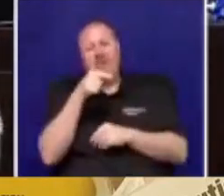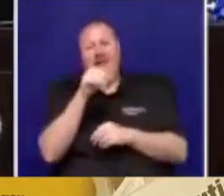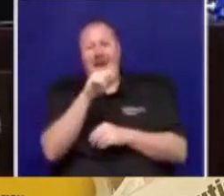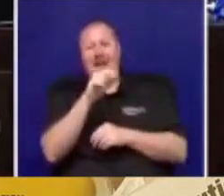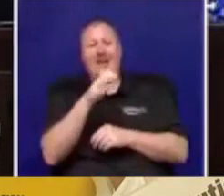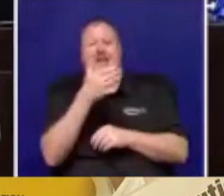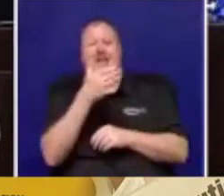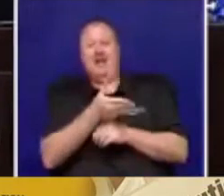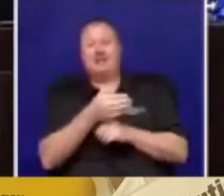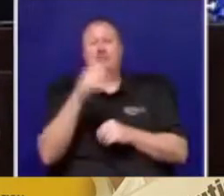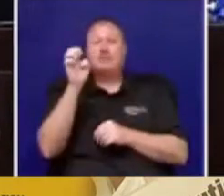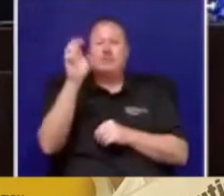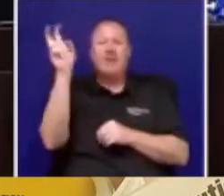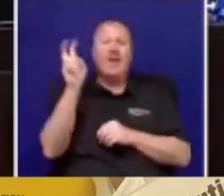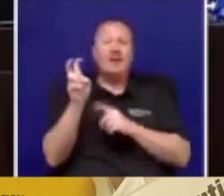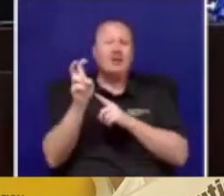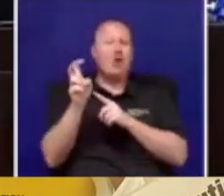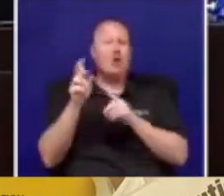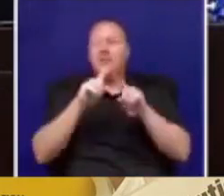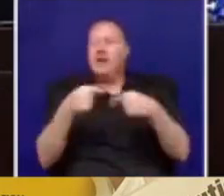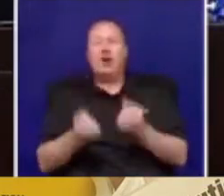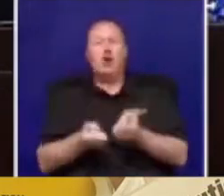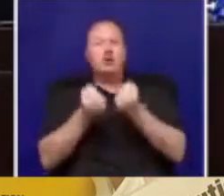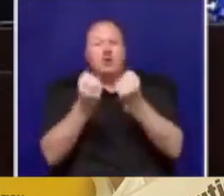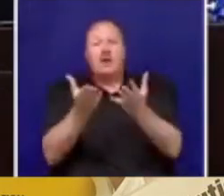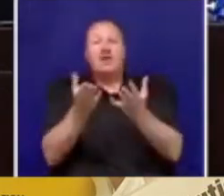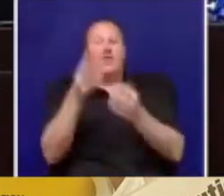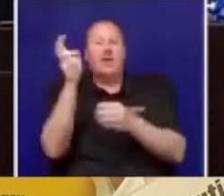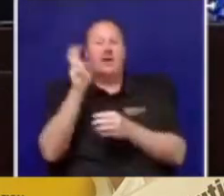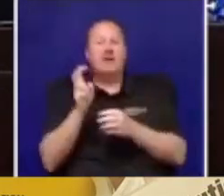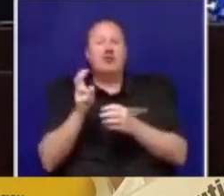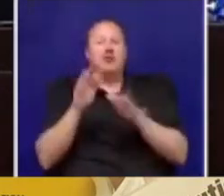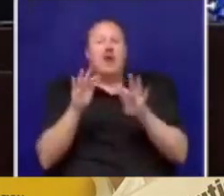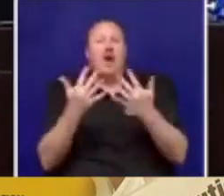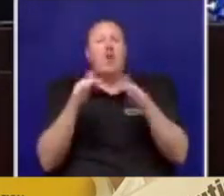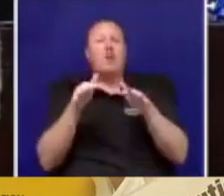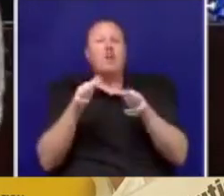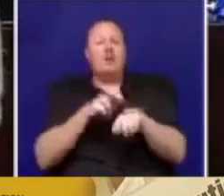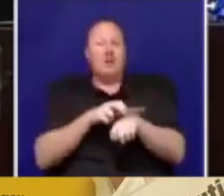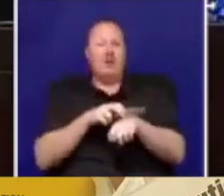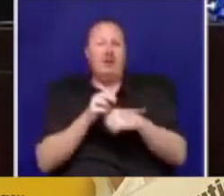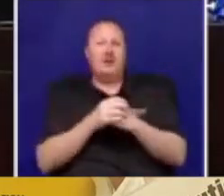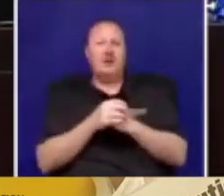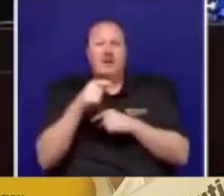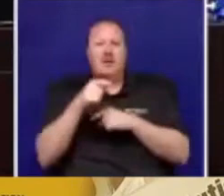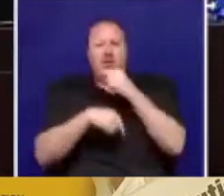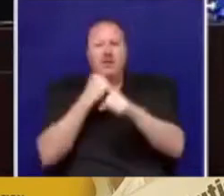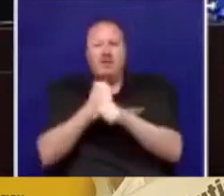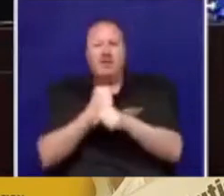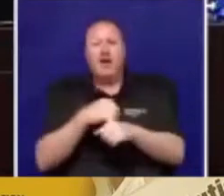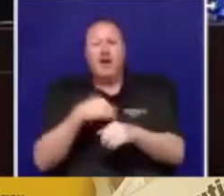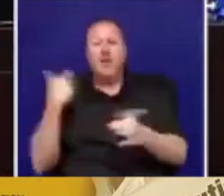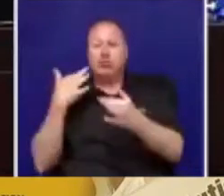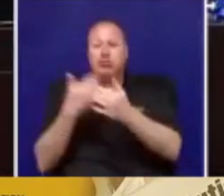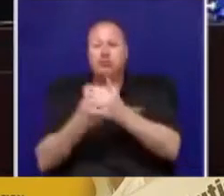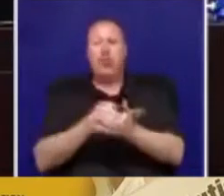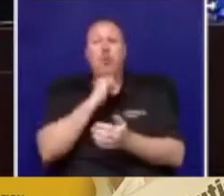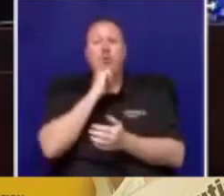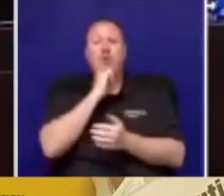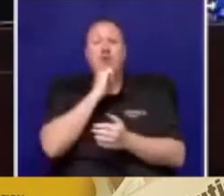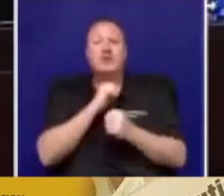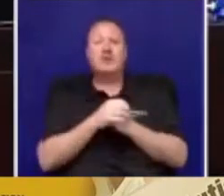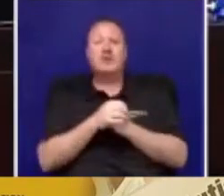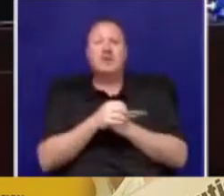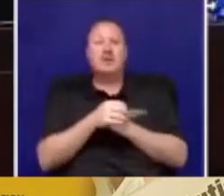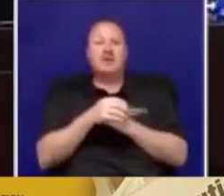that Eskom cannot deliver electricity as people need. In fact, this year, as of August, South Africans have